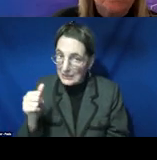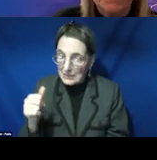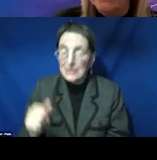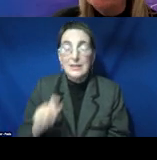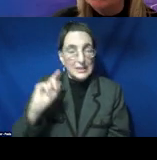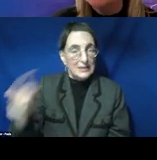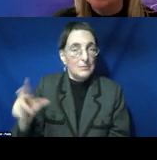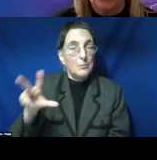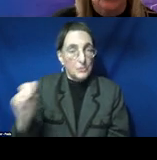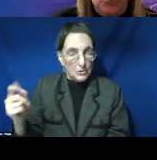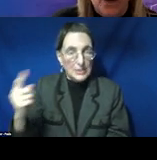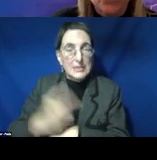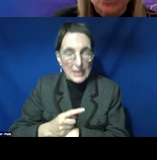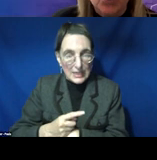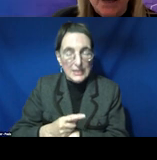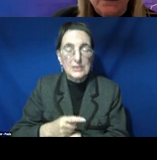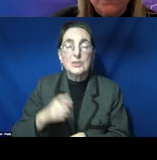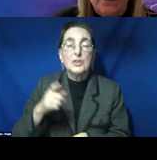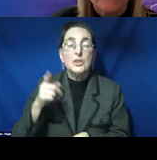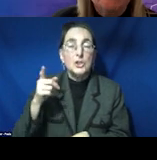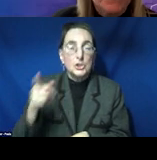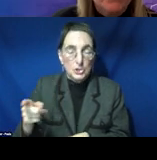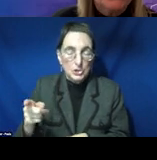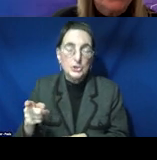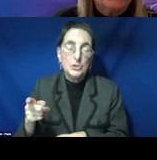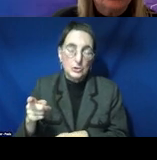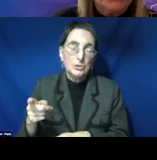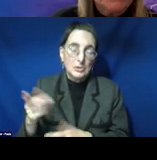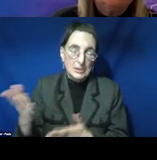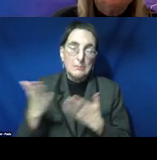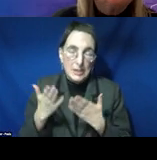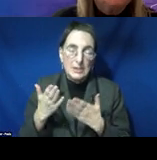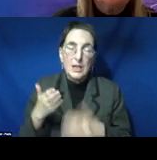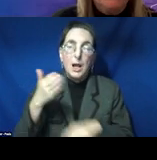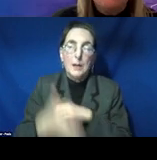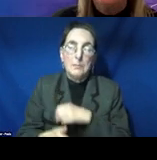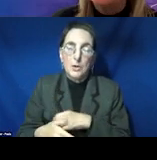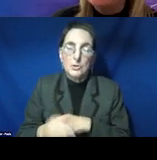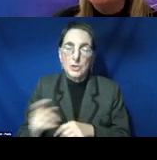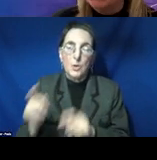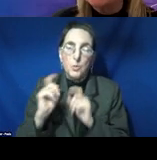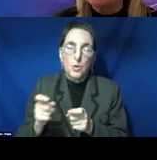to submit a post-award request to NSF. Similarly,